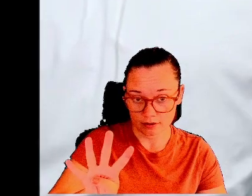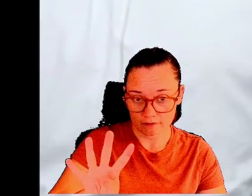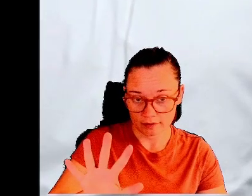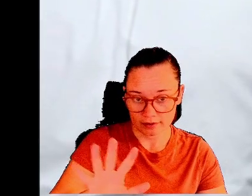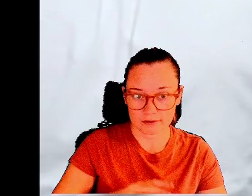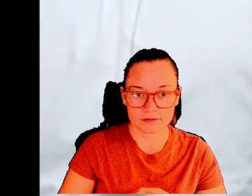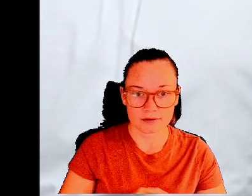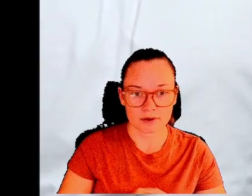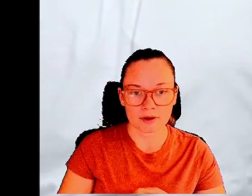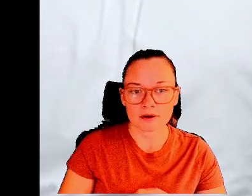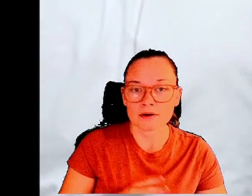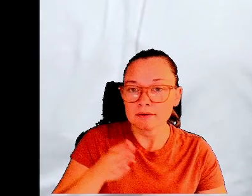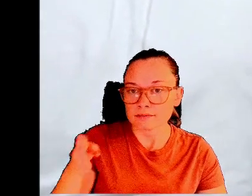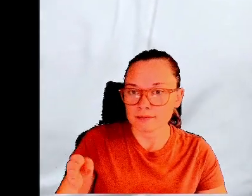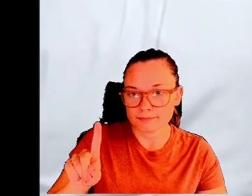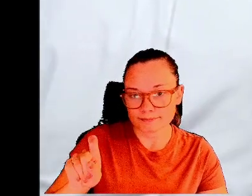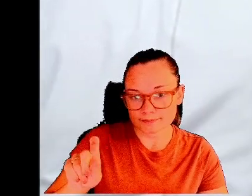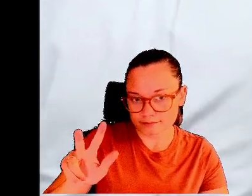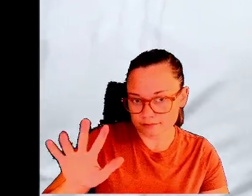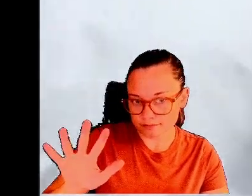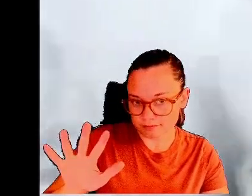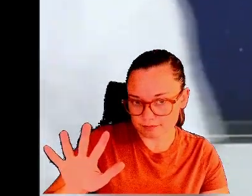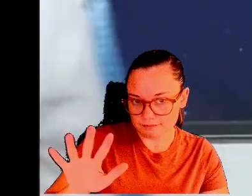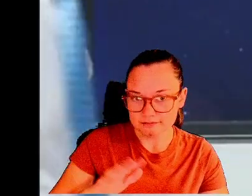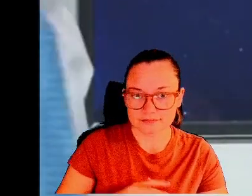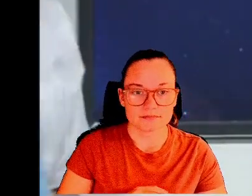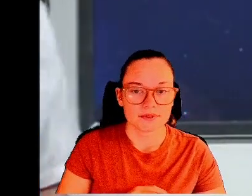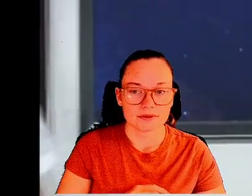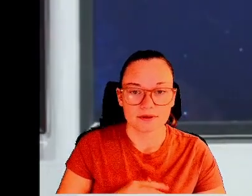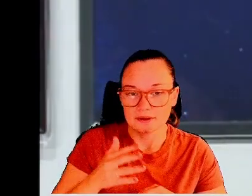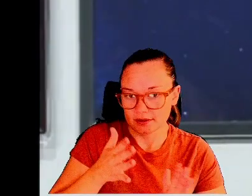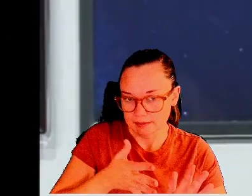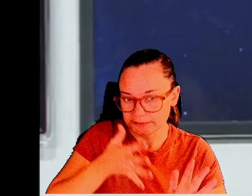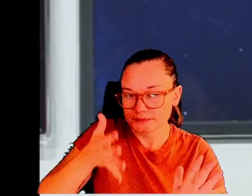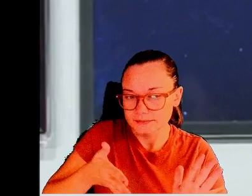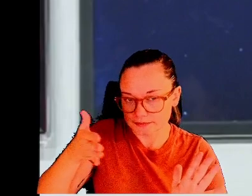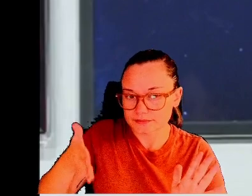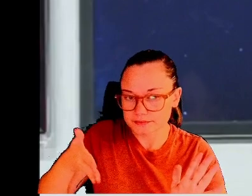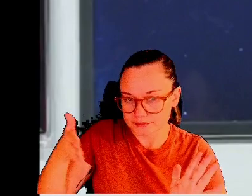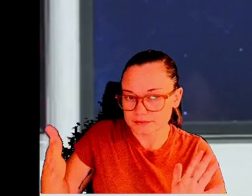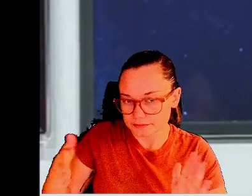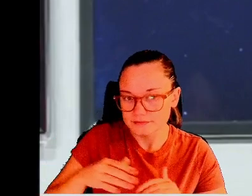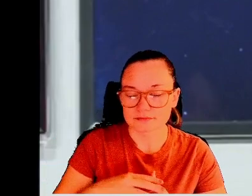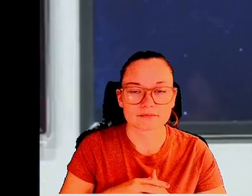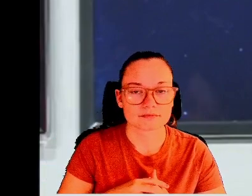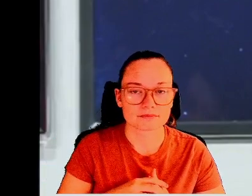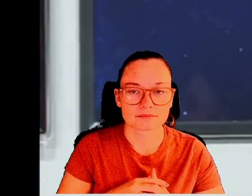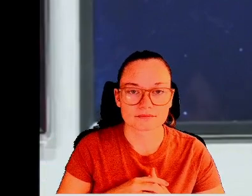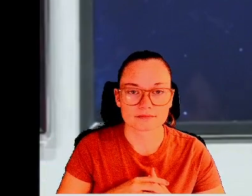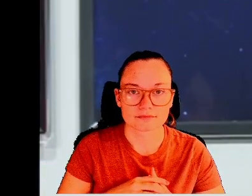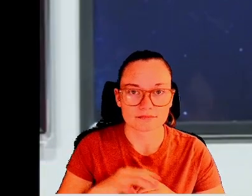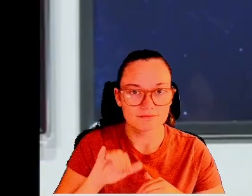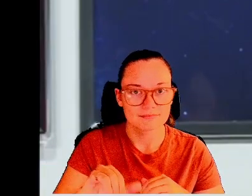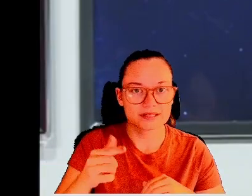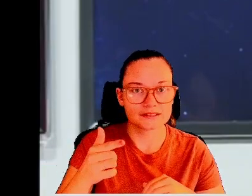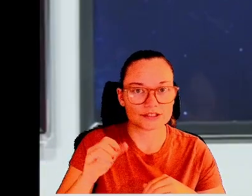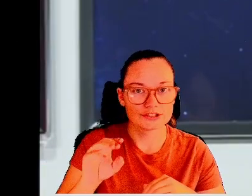have 135, and so forth and so on. So there's an example of a